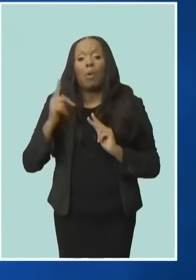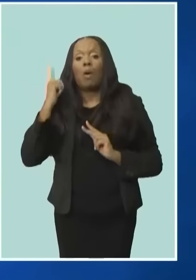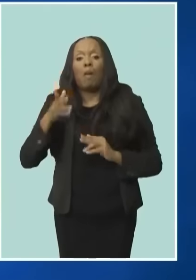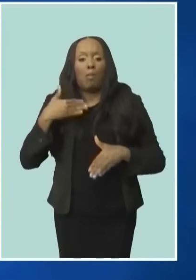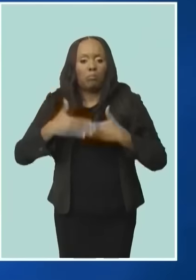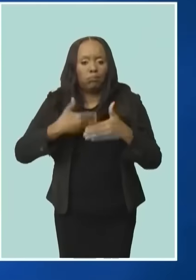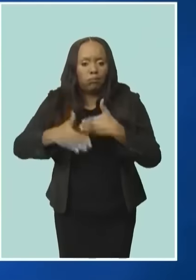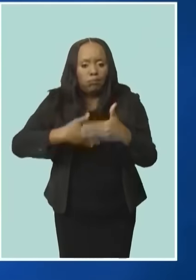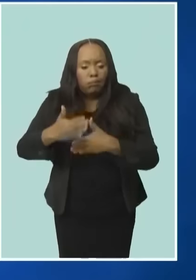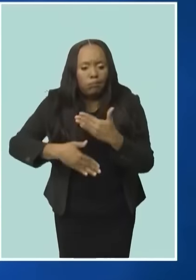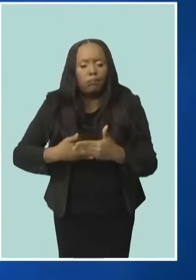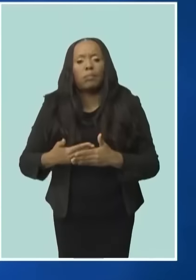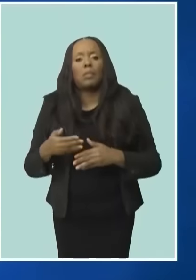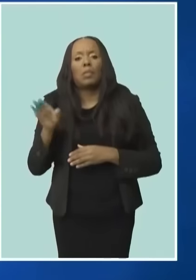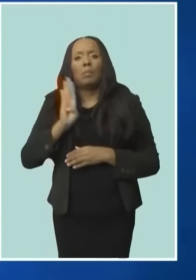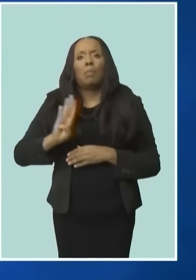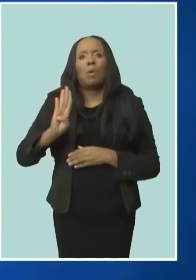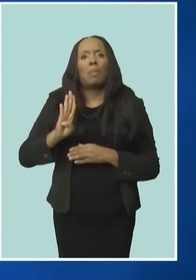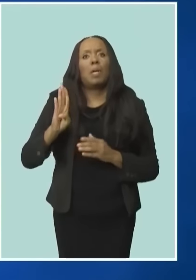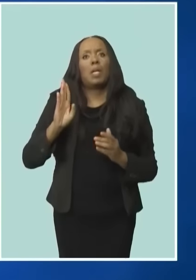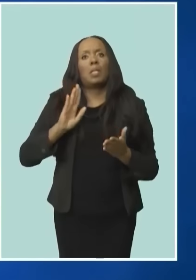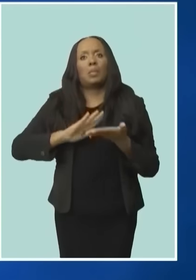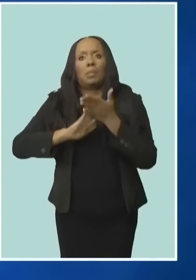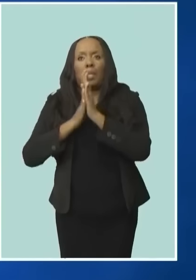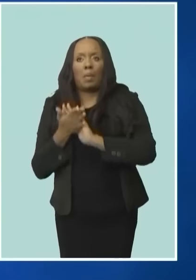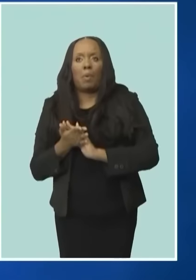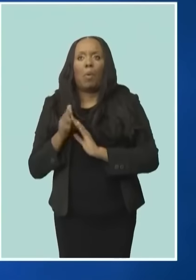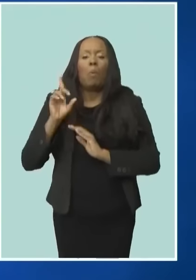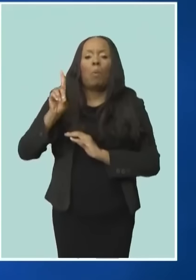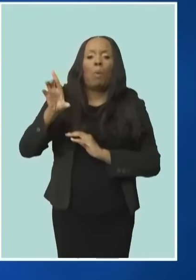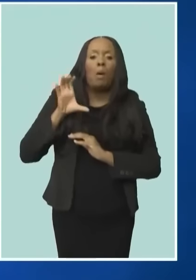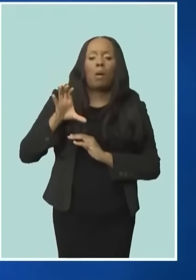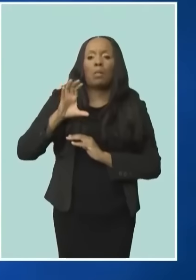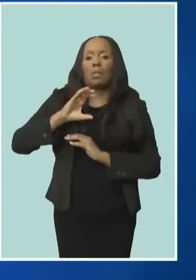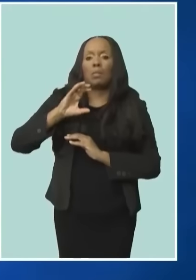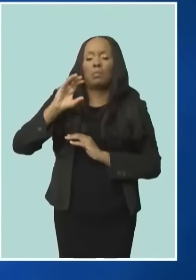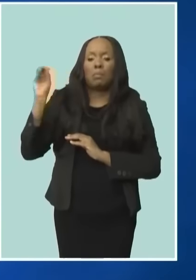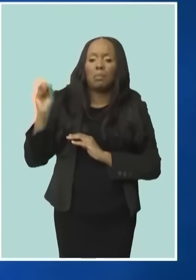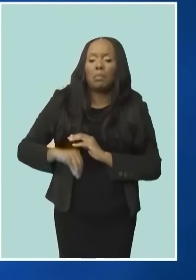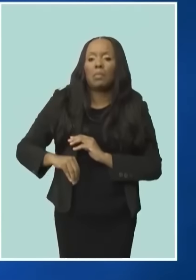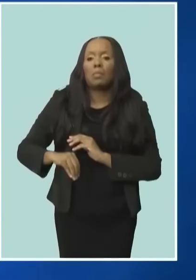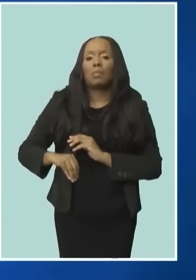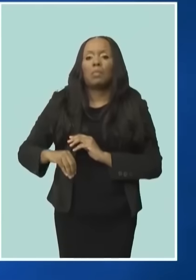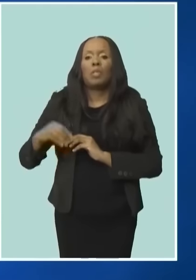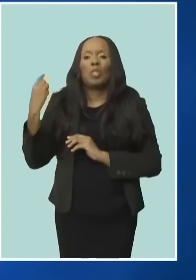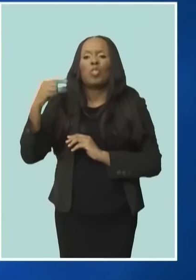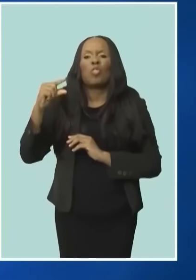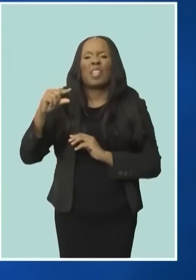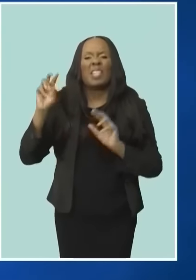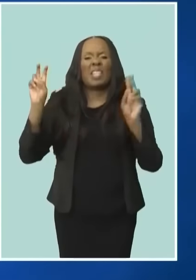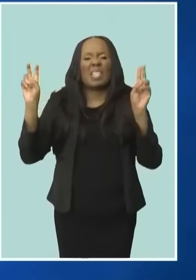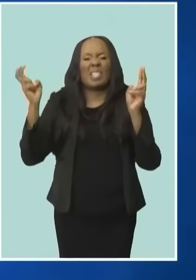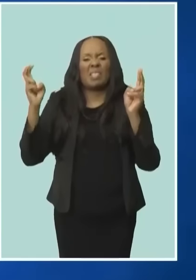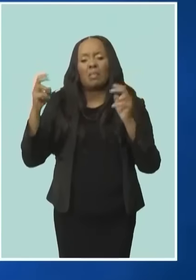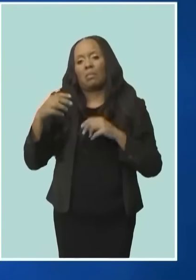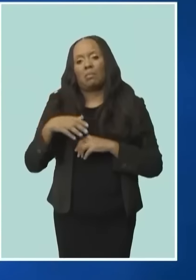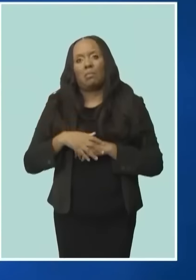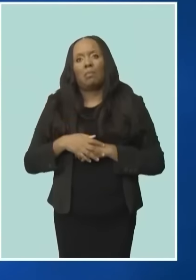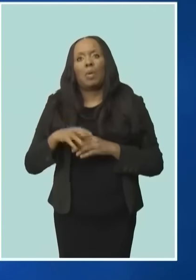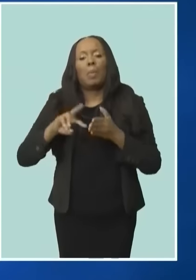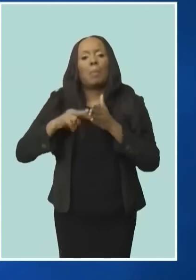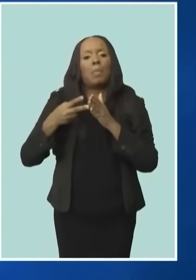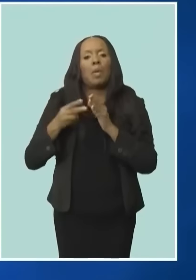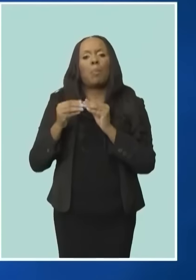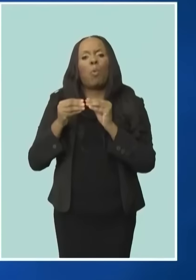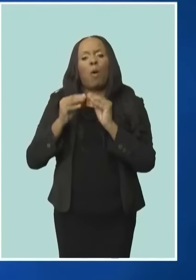the country's transition to a 100% green and fossil-free economy by 2035. It forms part